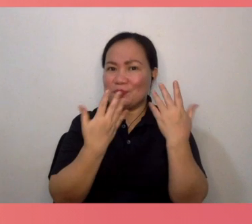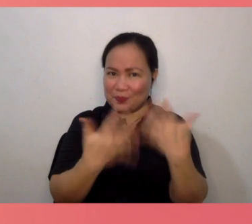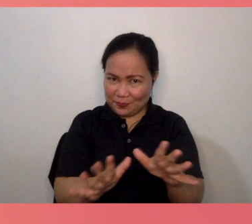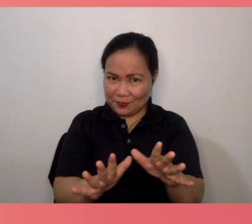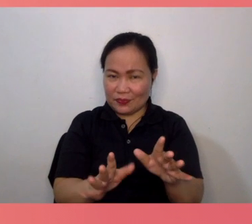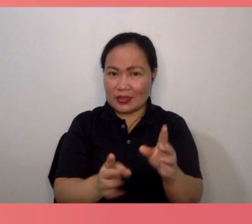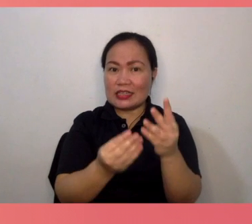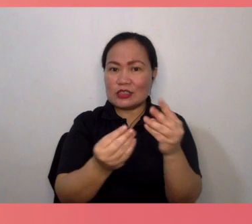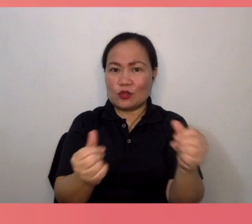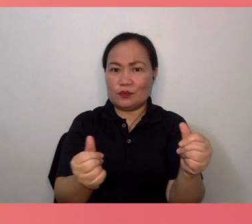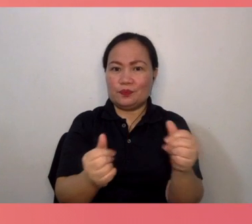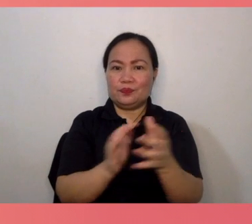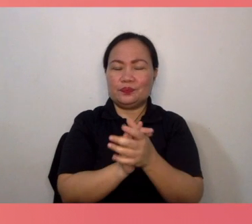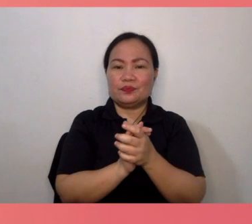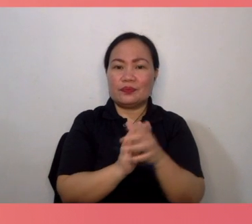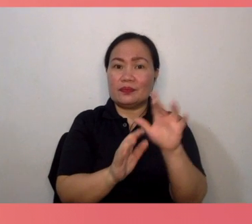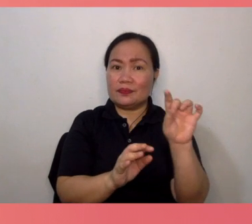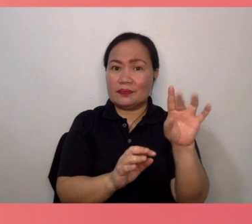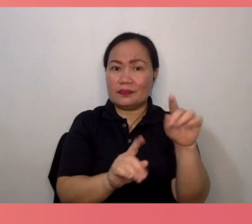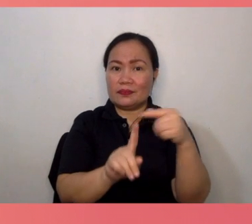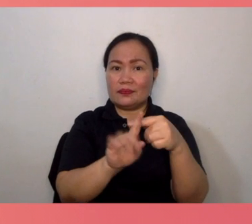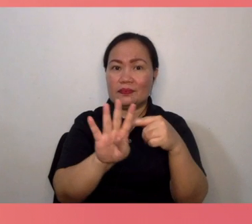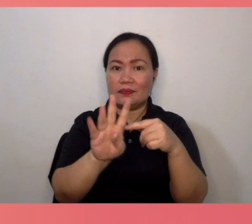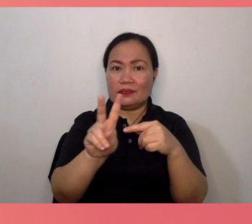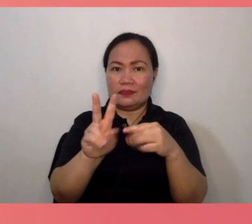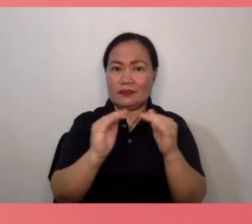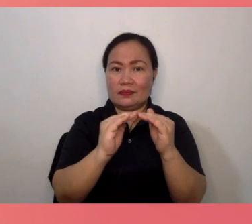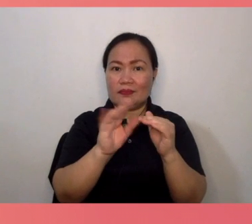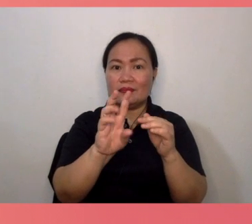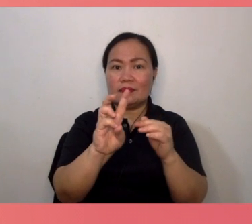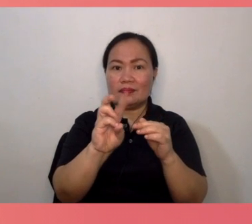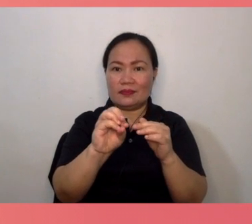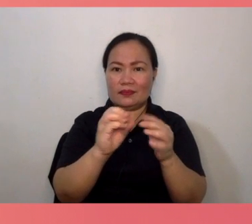So 18 plus 42, that is 60 centimeters.